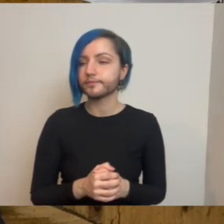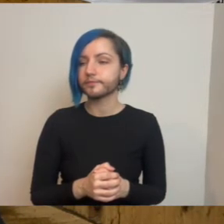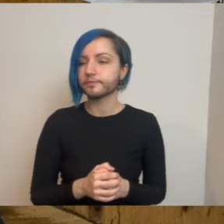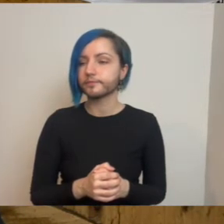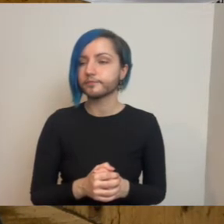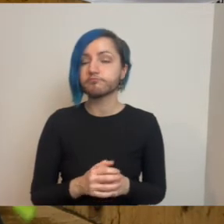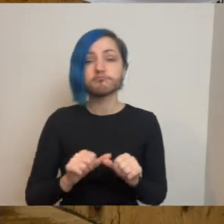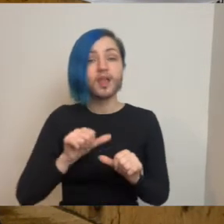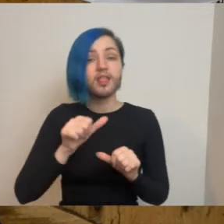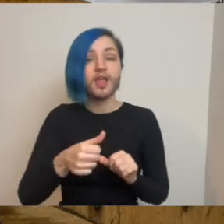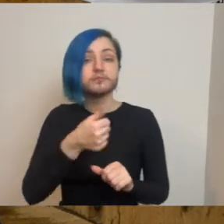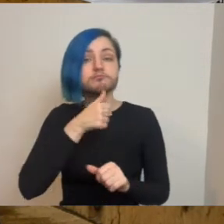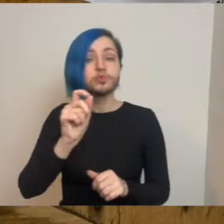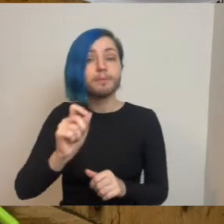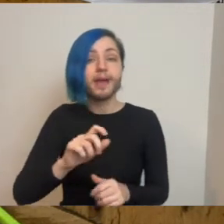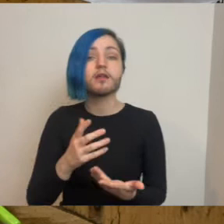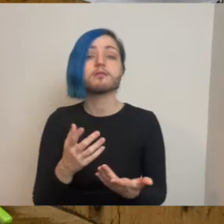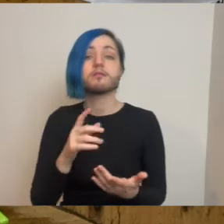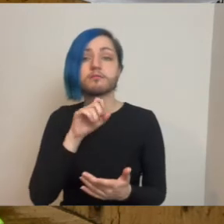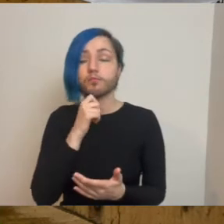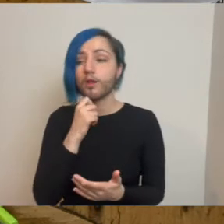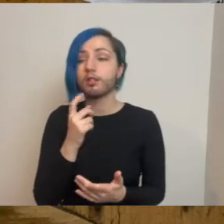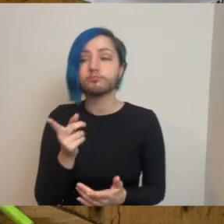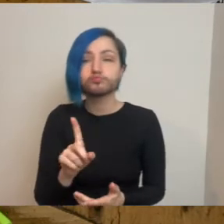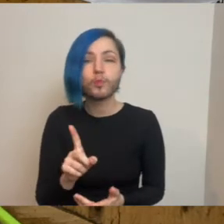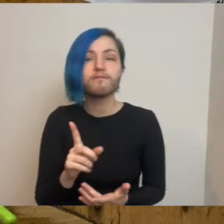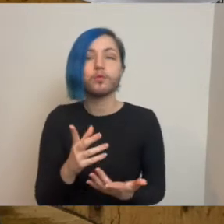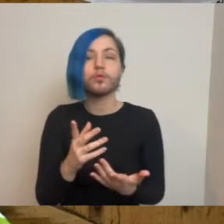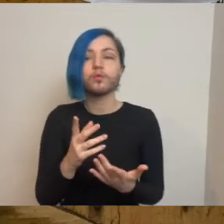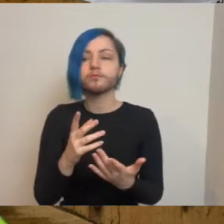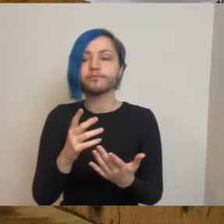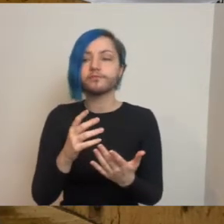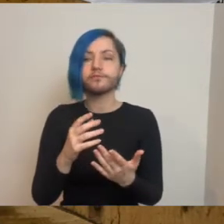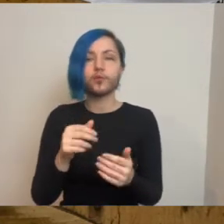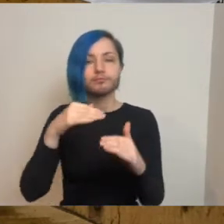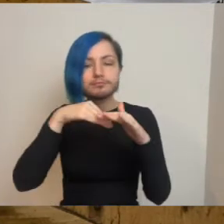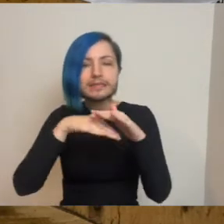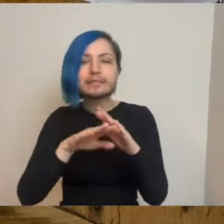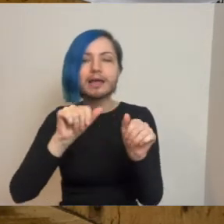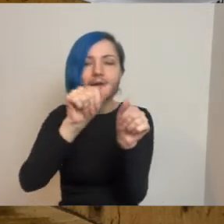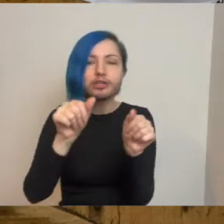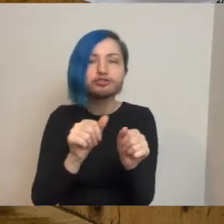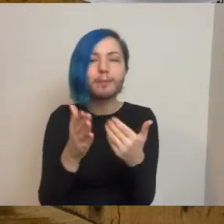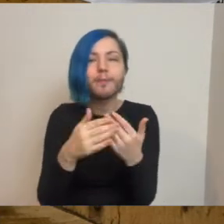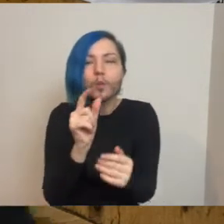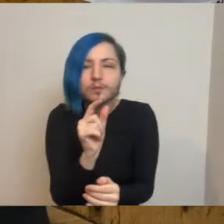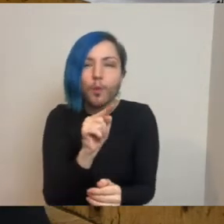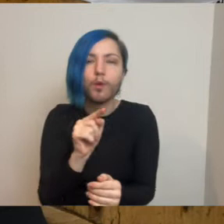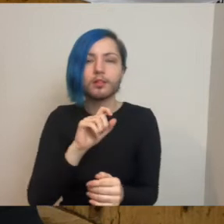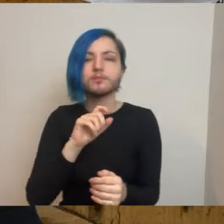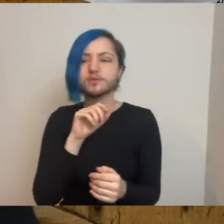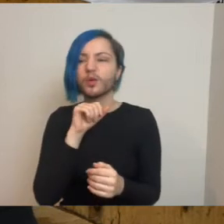And then I'm going to use my markers to do the stuff that is a little bit smaller. So these parts